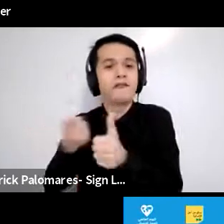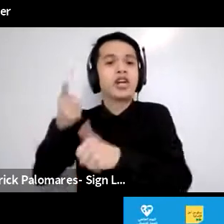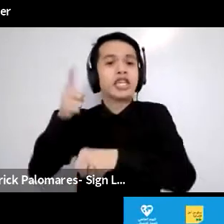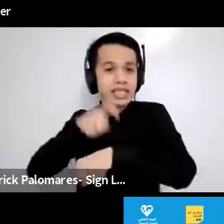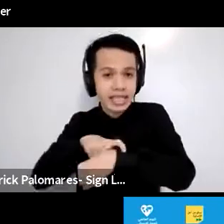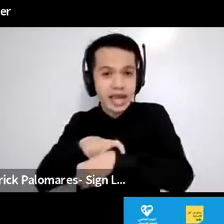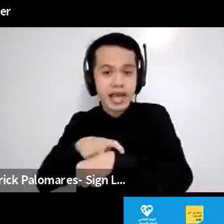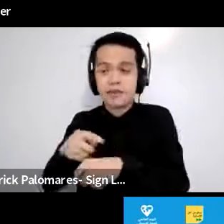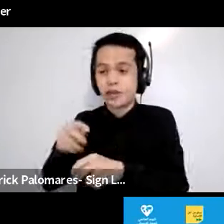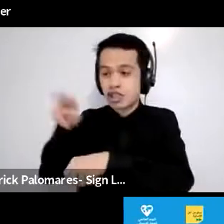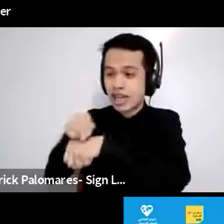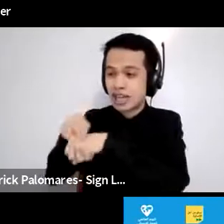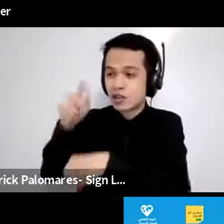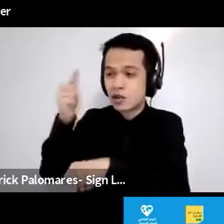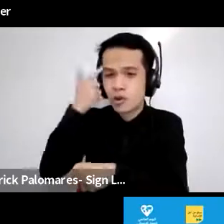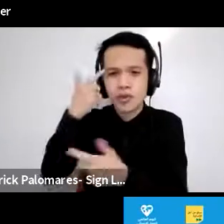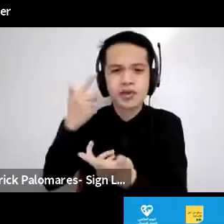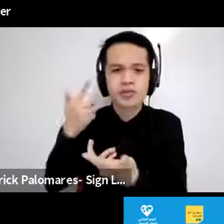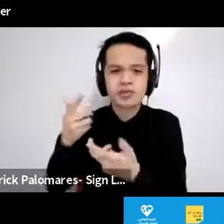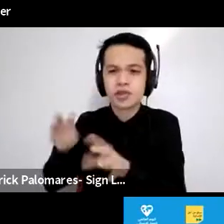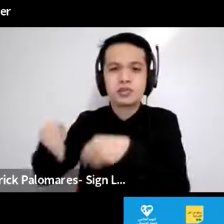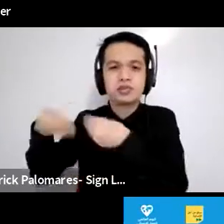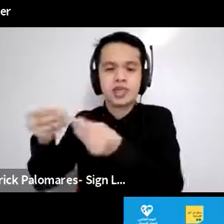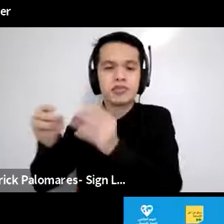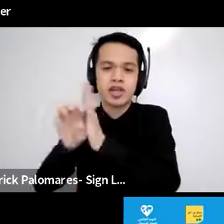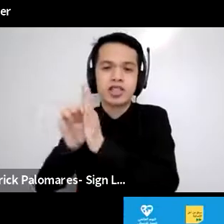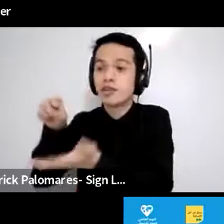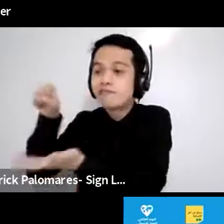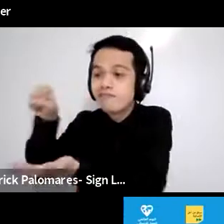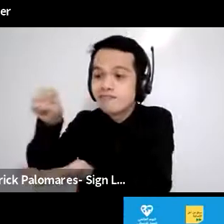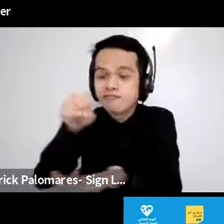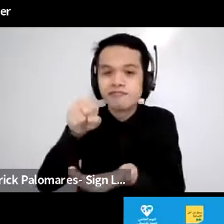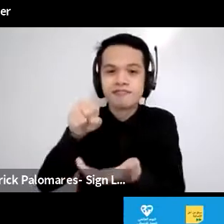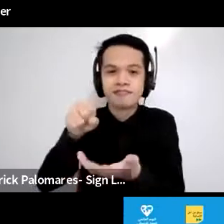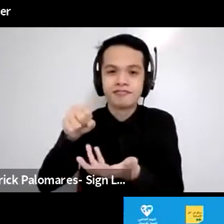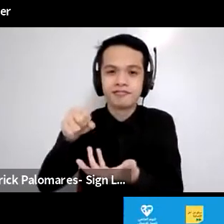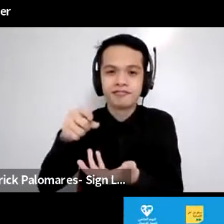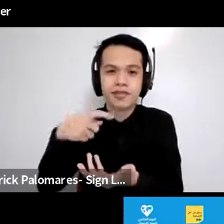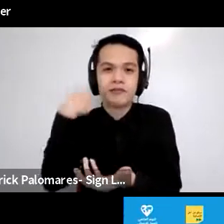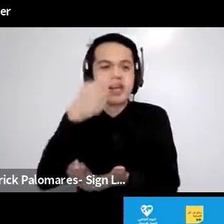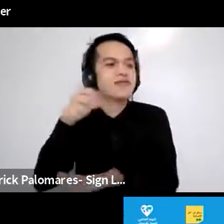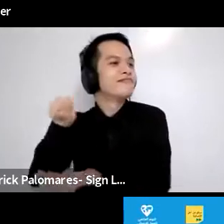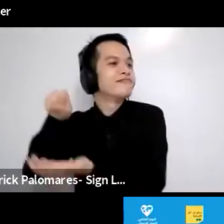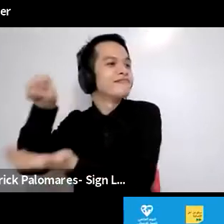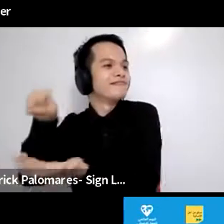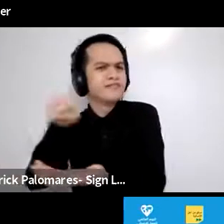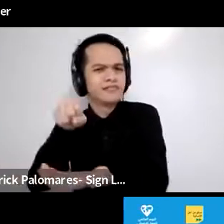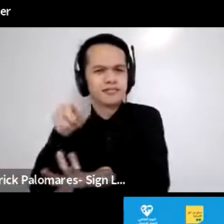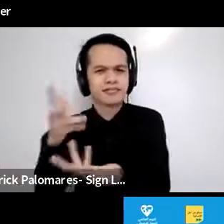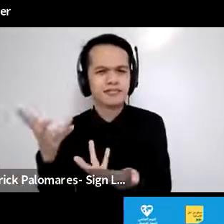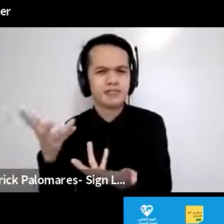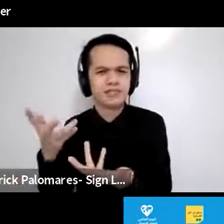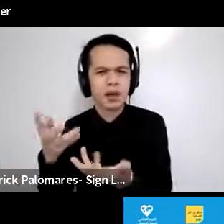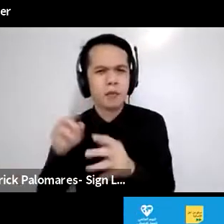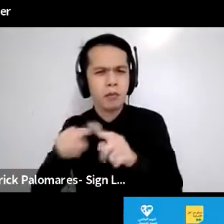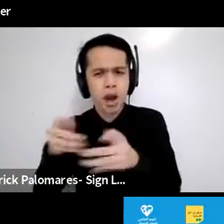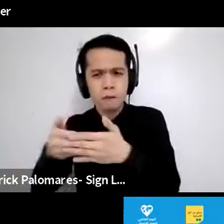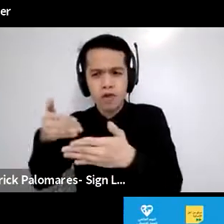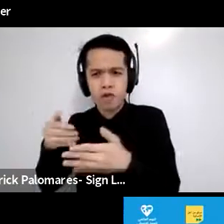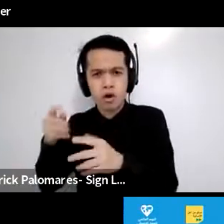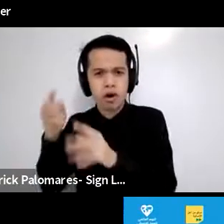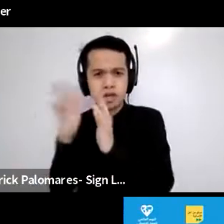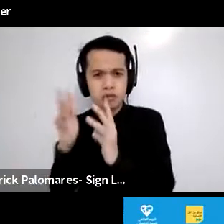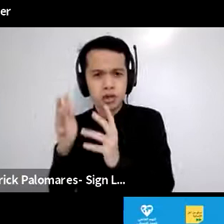our national government was when they were giving out relief operations with their faces on it on media. Where were they before the typhoon, knowing that they were